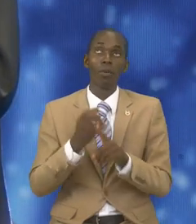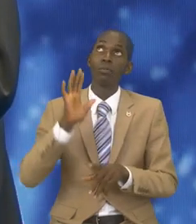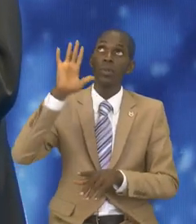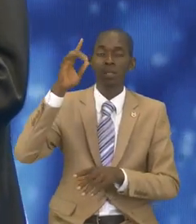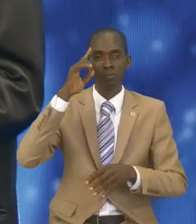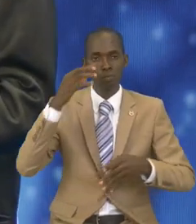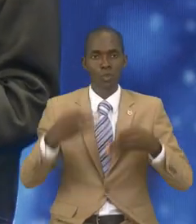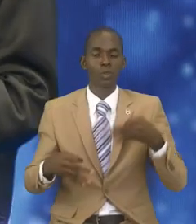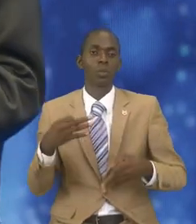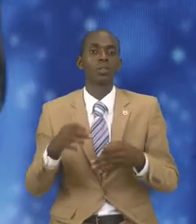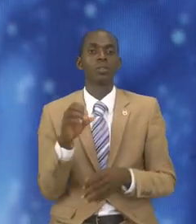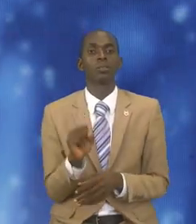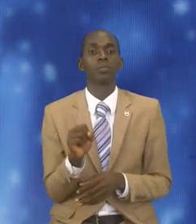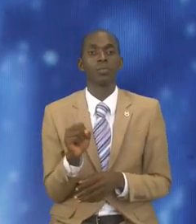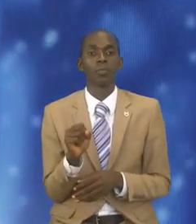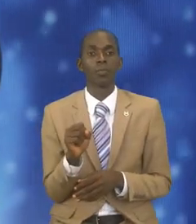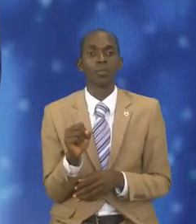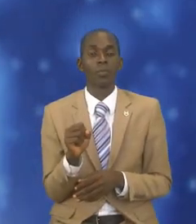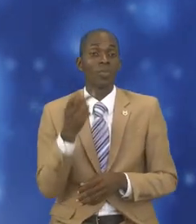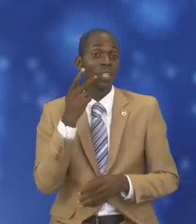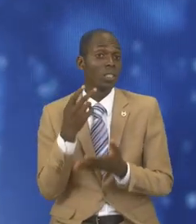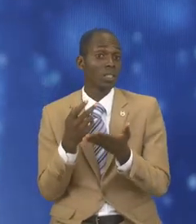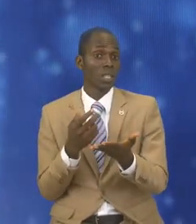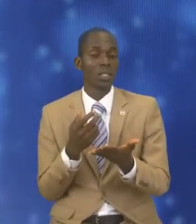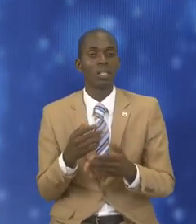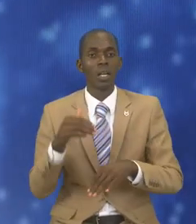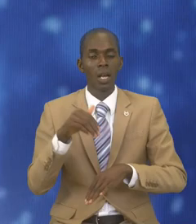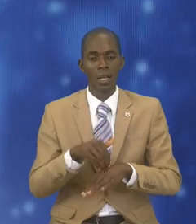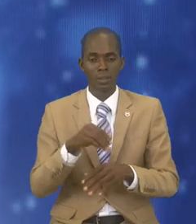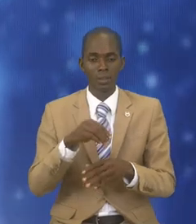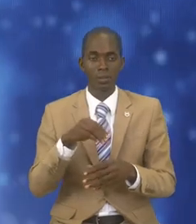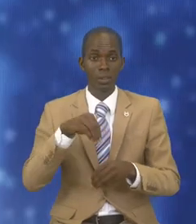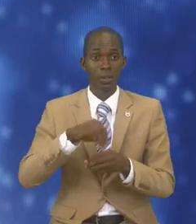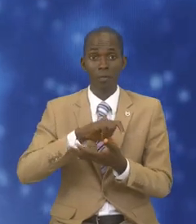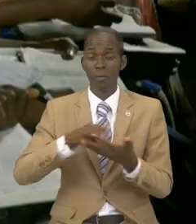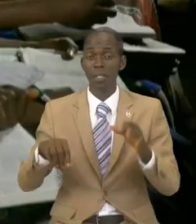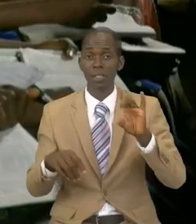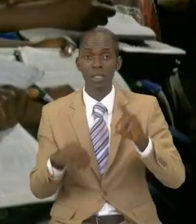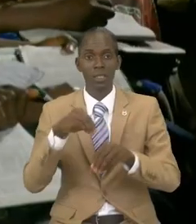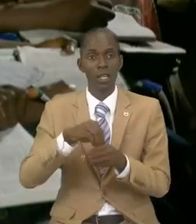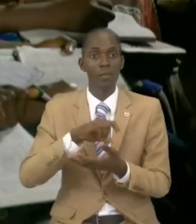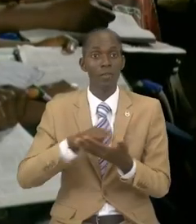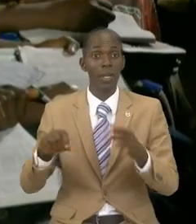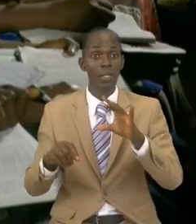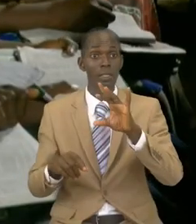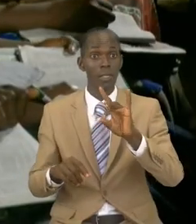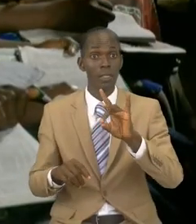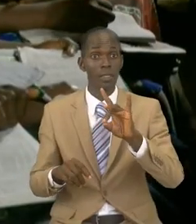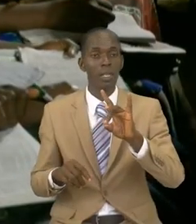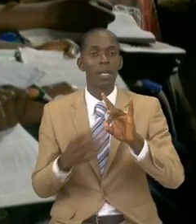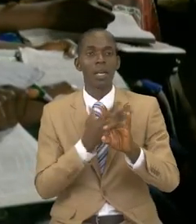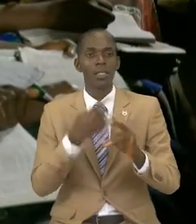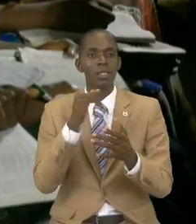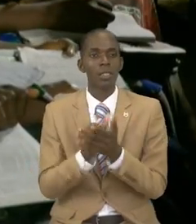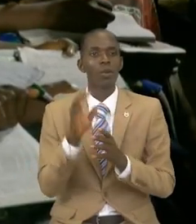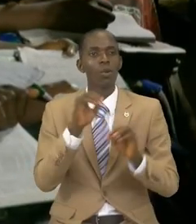thy judgments. Look there at verse 8. In verse 8, it tells us, O Lord,